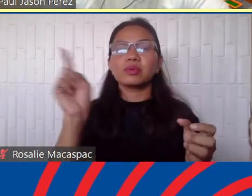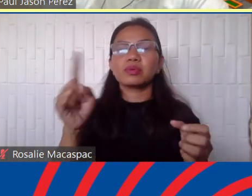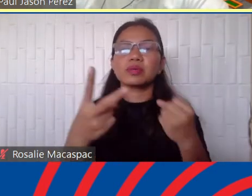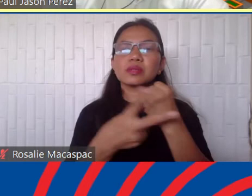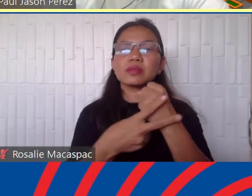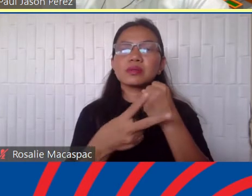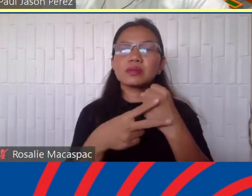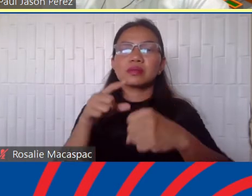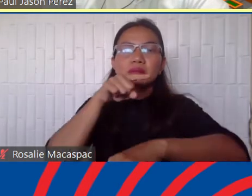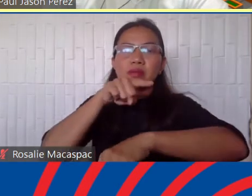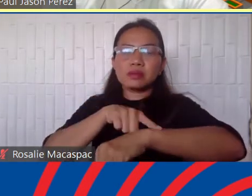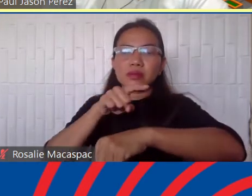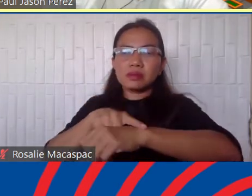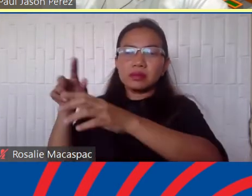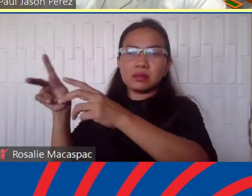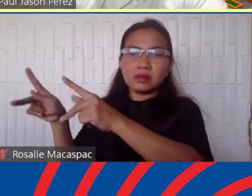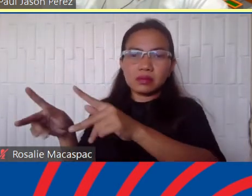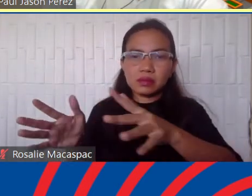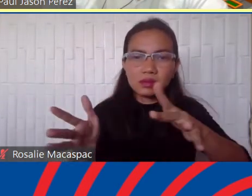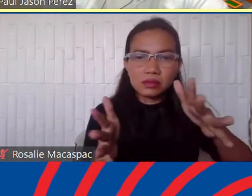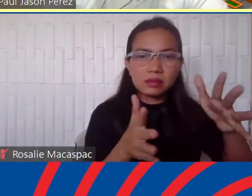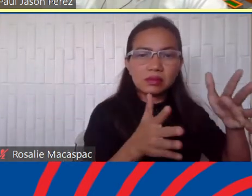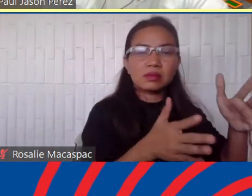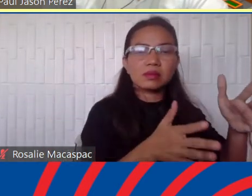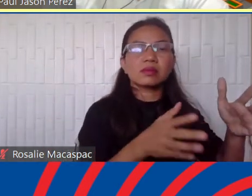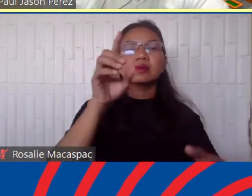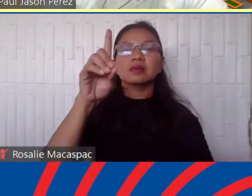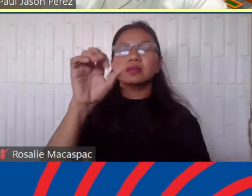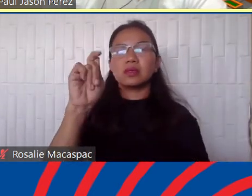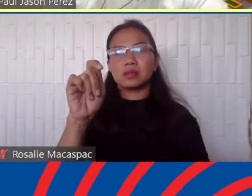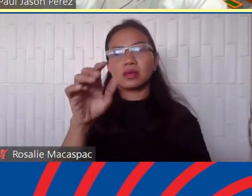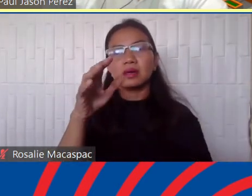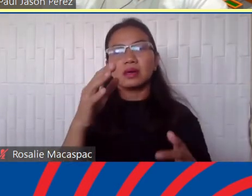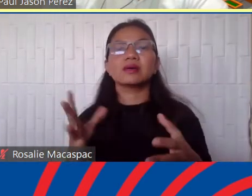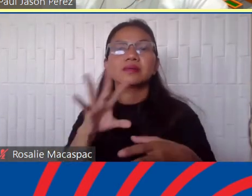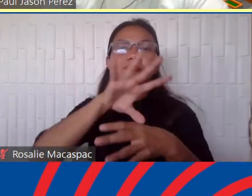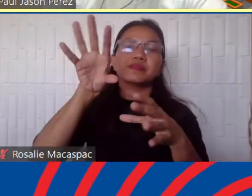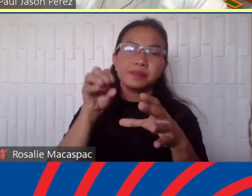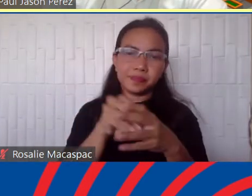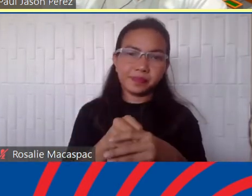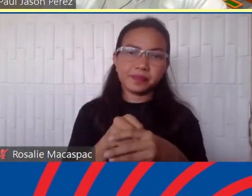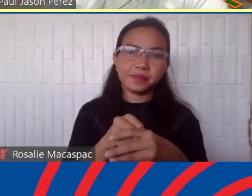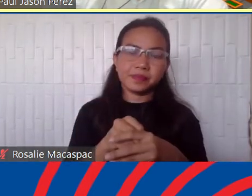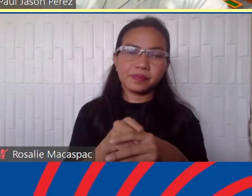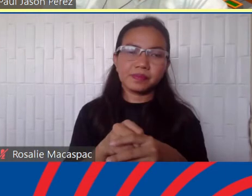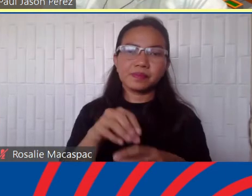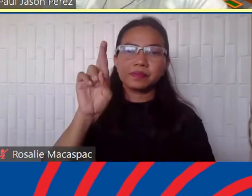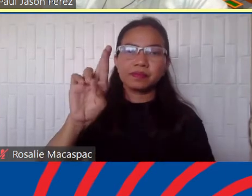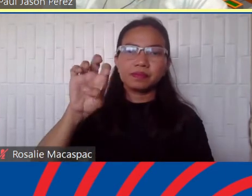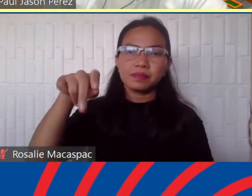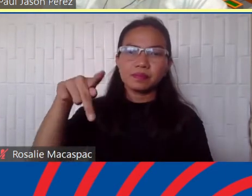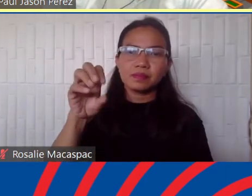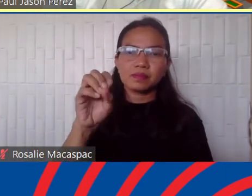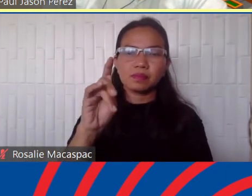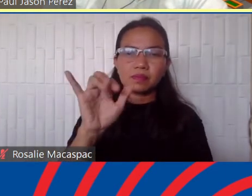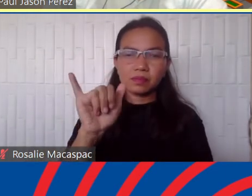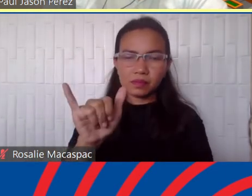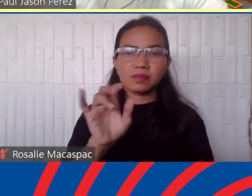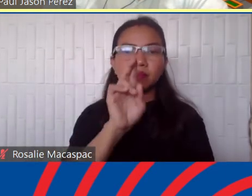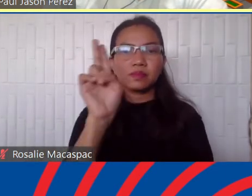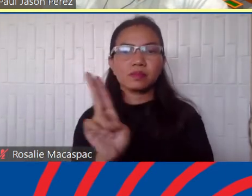plan for the data set? So usually you'll include here what repository will you be